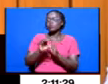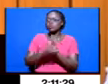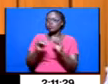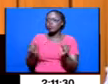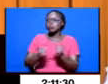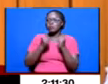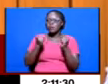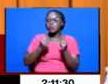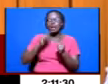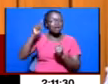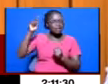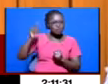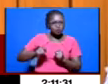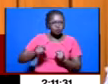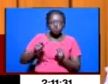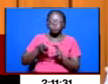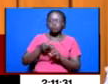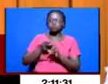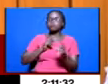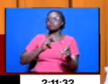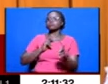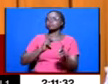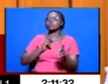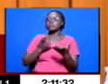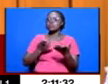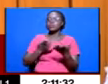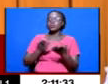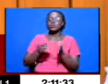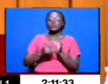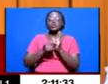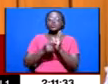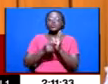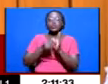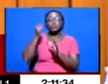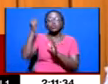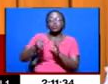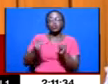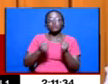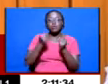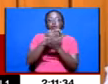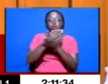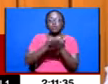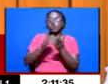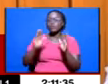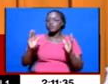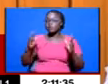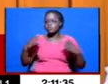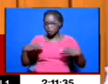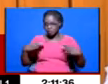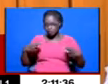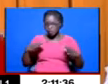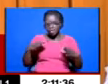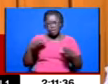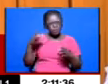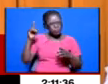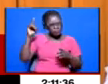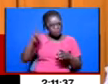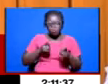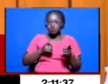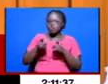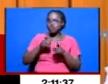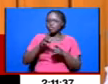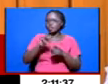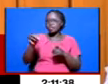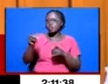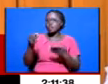be restrained. We exercise judicial power on behalf of the people, and we cannot restrain for them in making